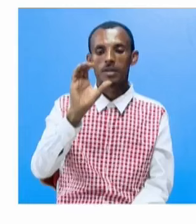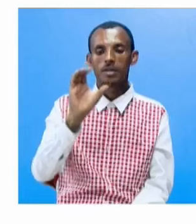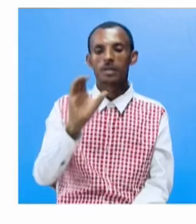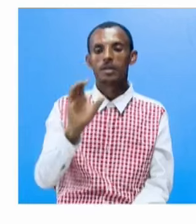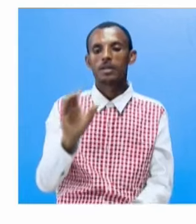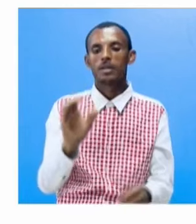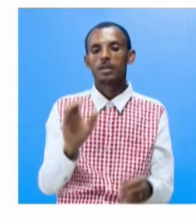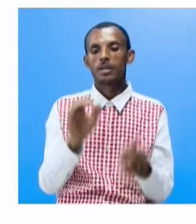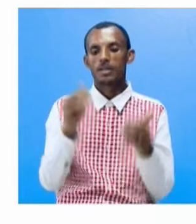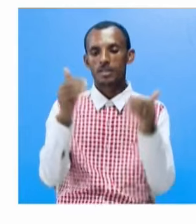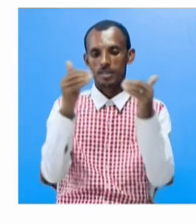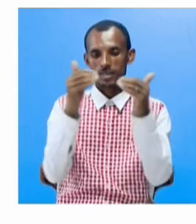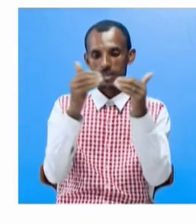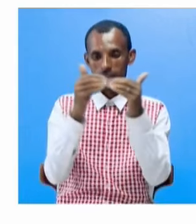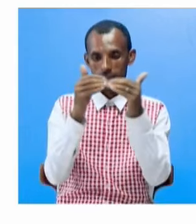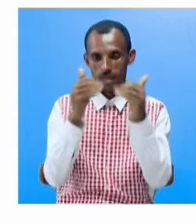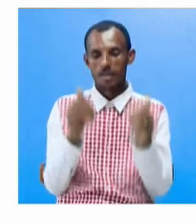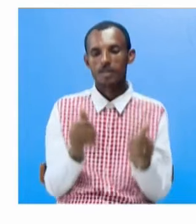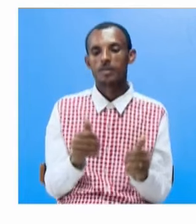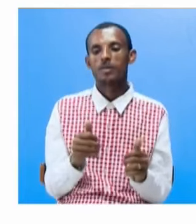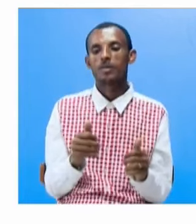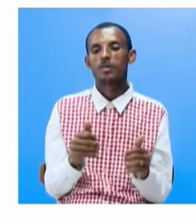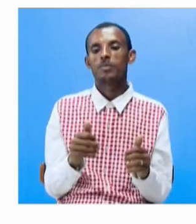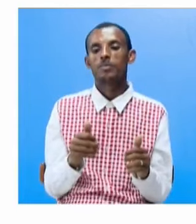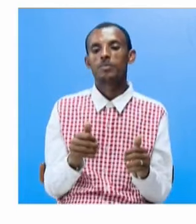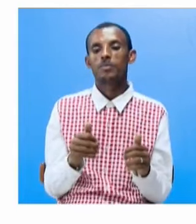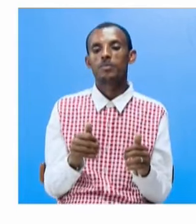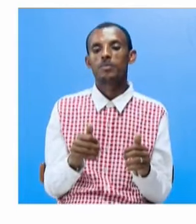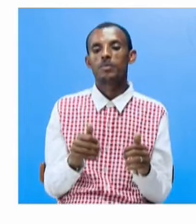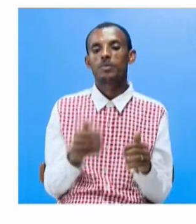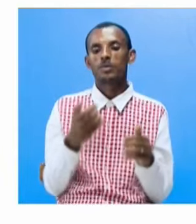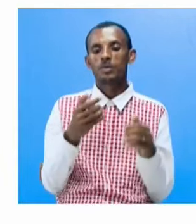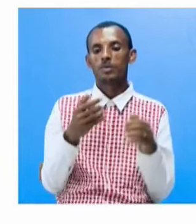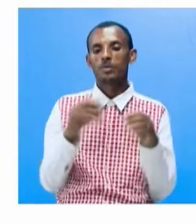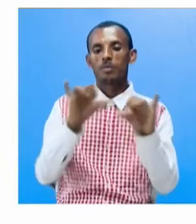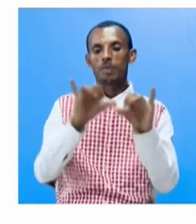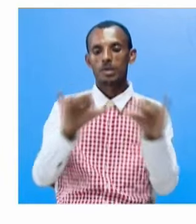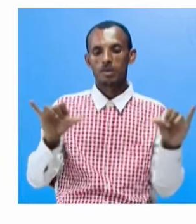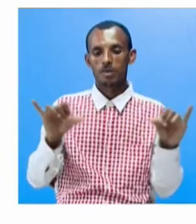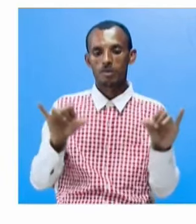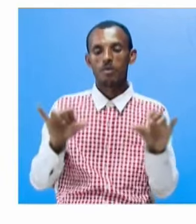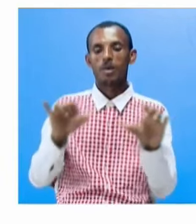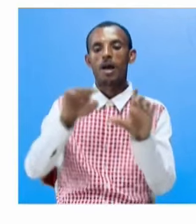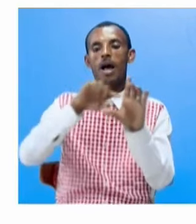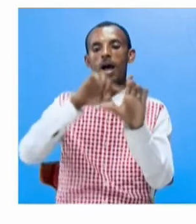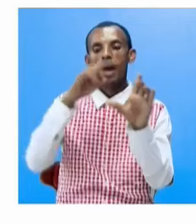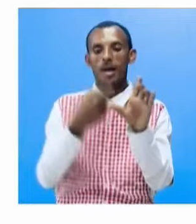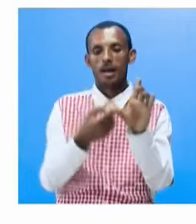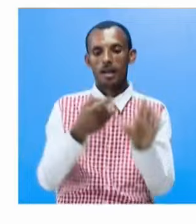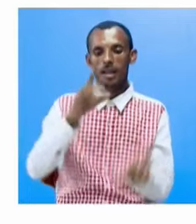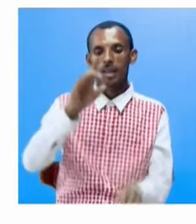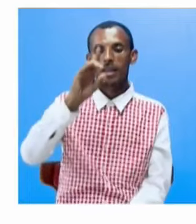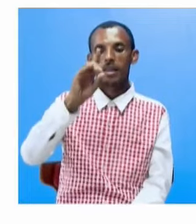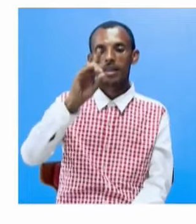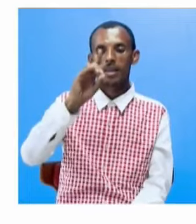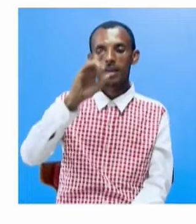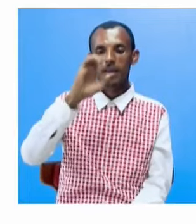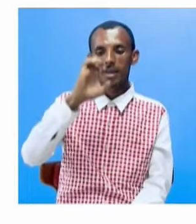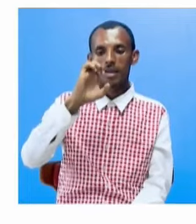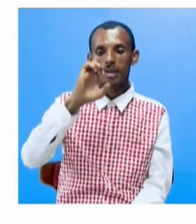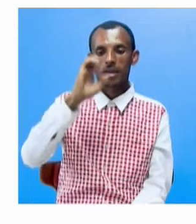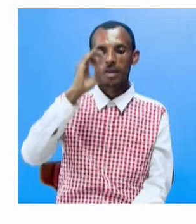is the same, or it's congruent to the measure of angle DEF.